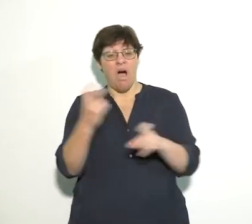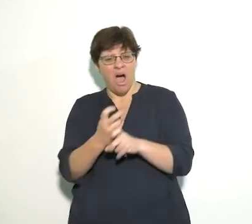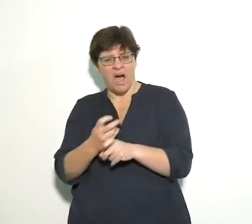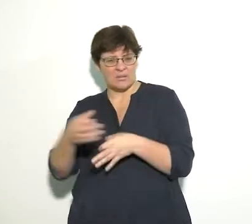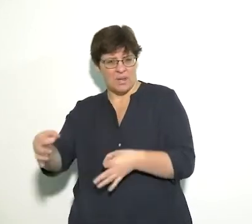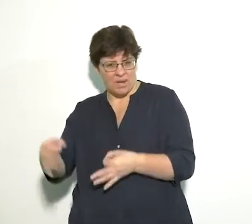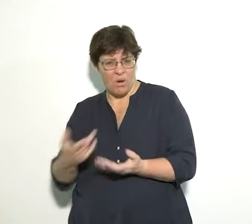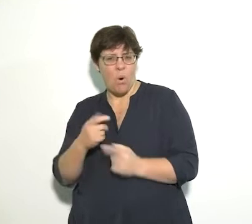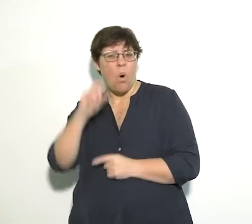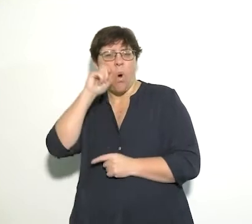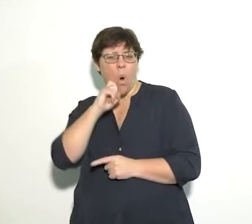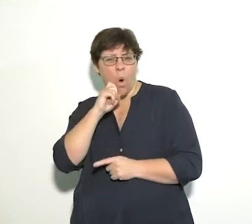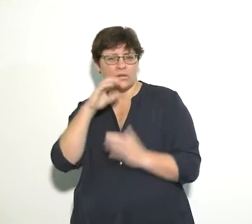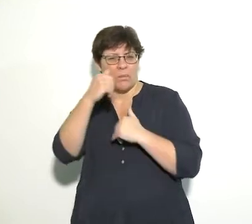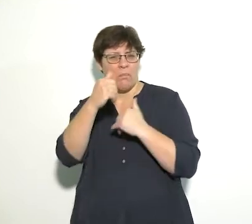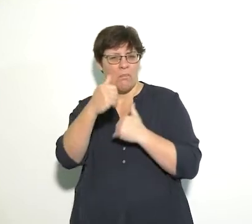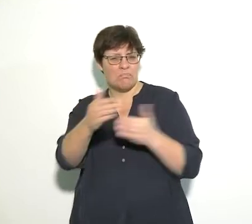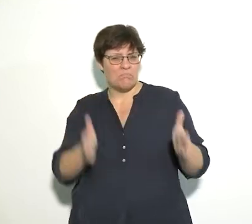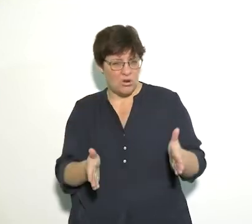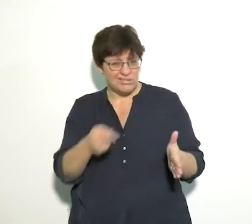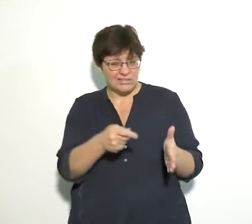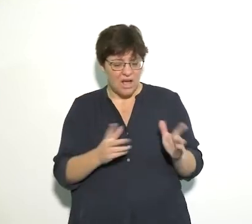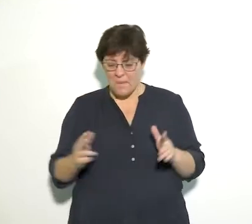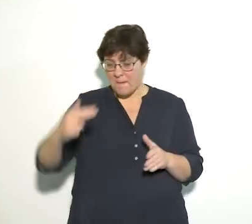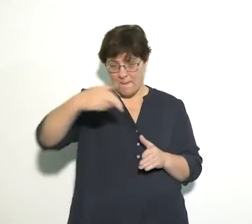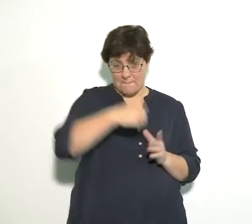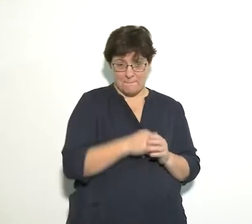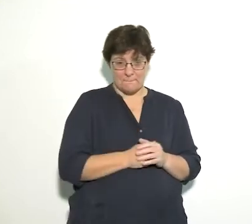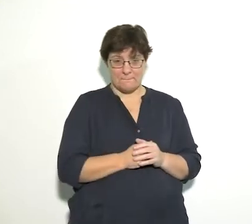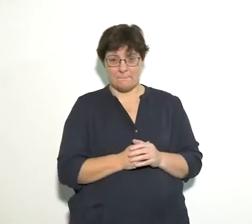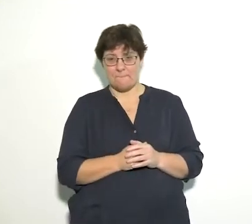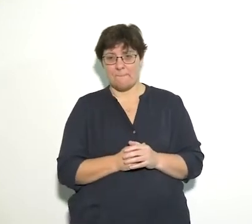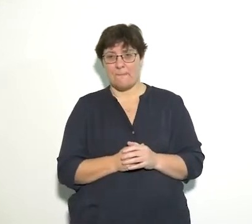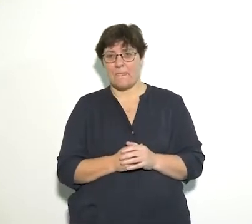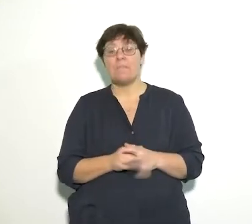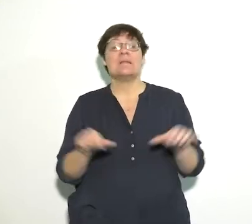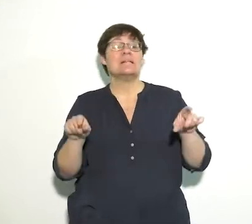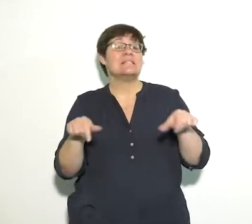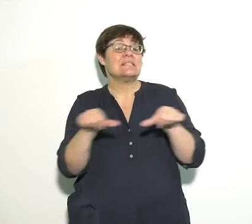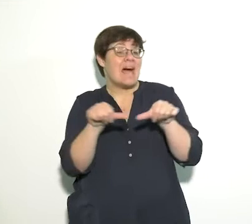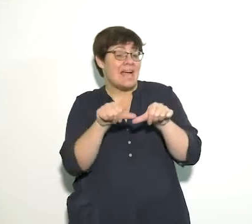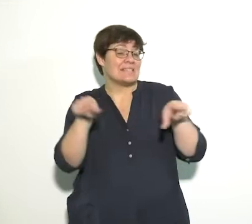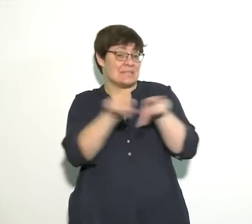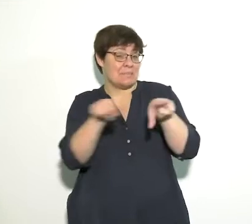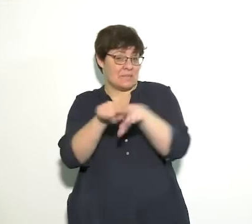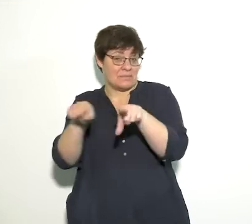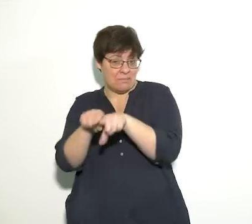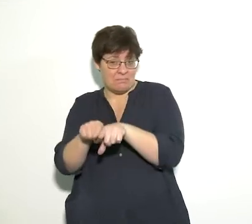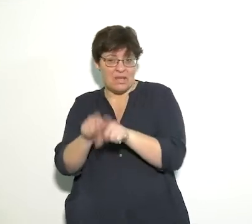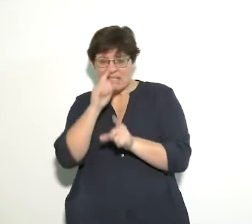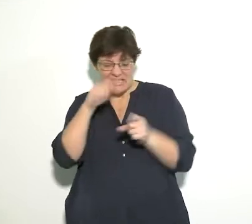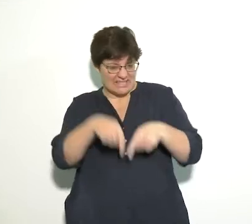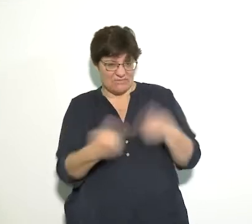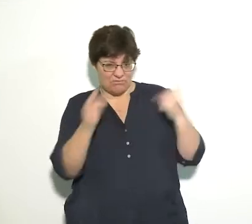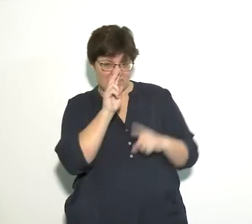can find. You can even use old boxes. And you're going to measure out cards, but they have to be the same size so that you can't see